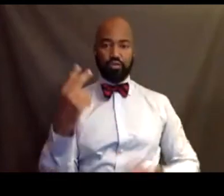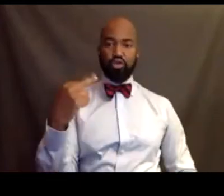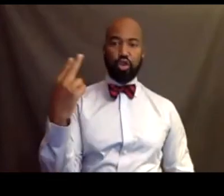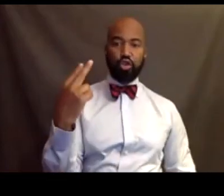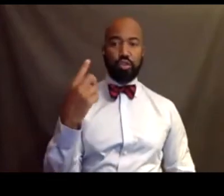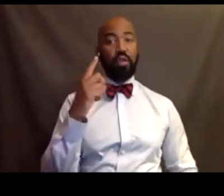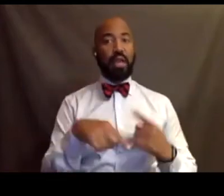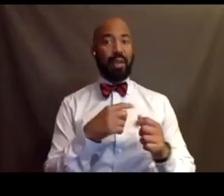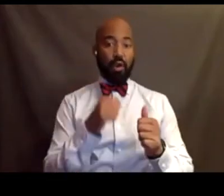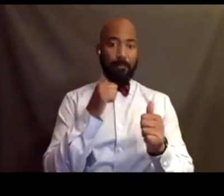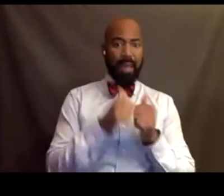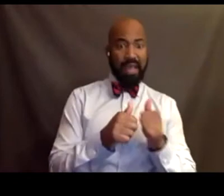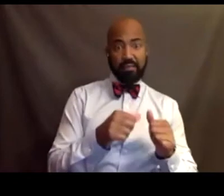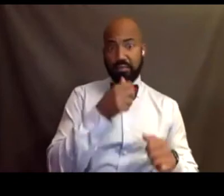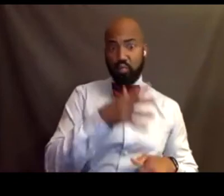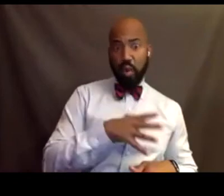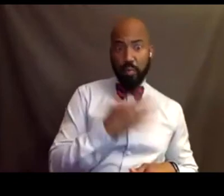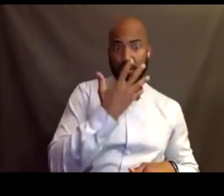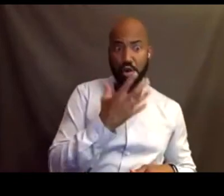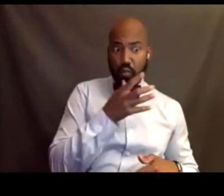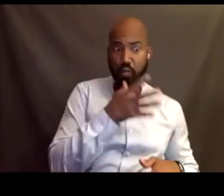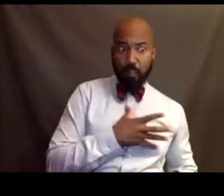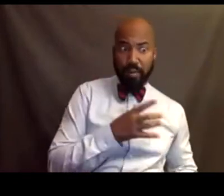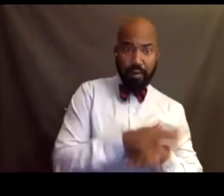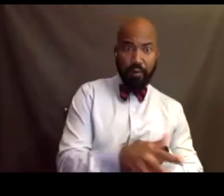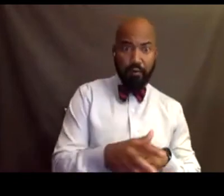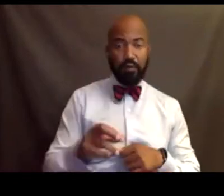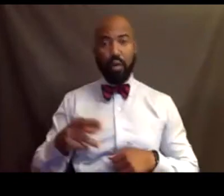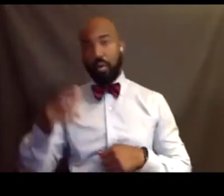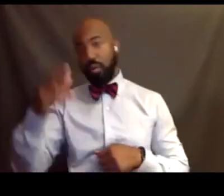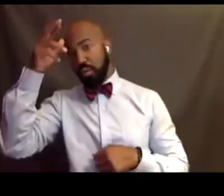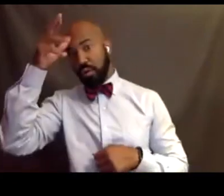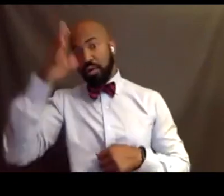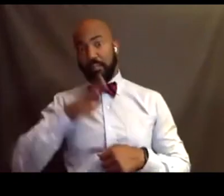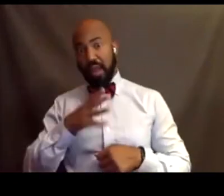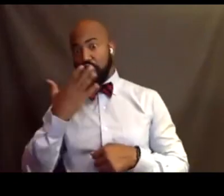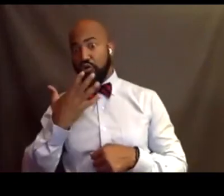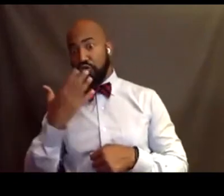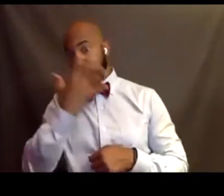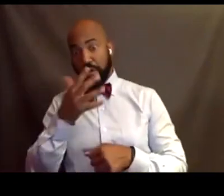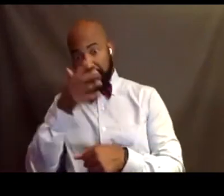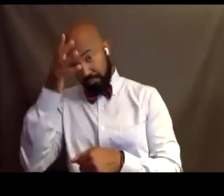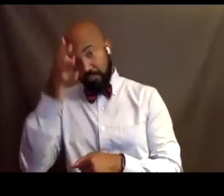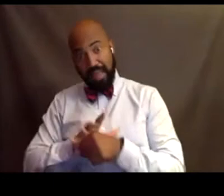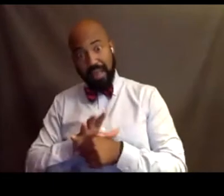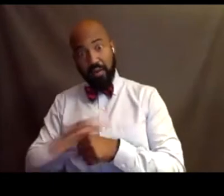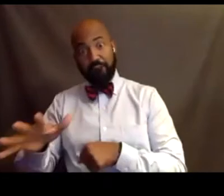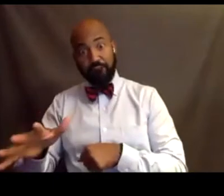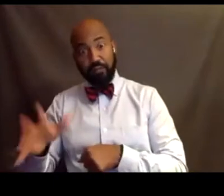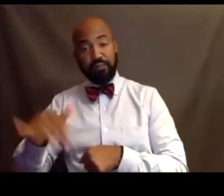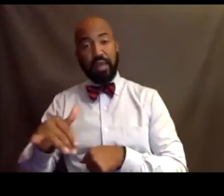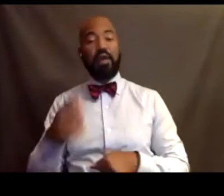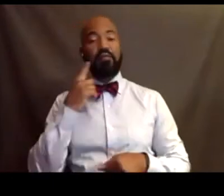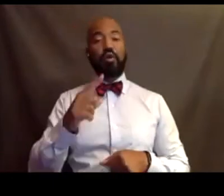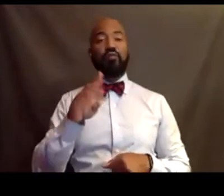looks, going back into like we talked about being in ballroom, and when it comes to categories that's more focused on trans women,